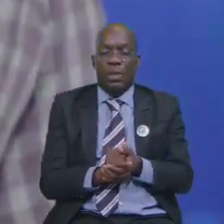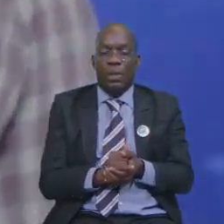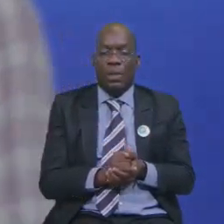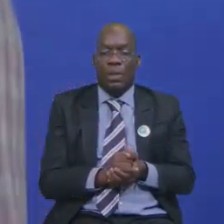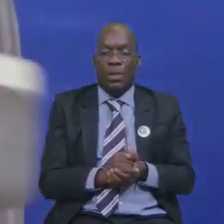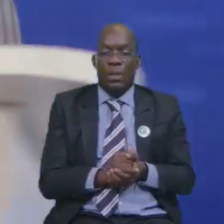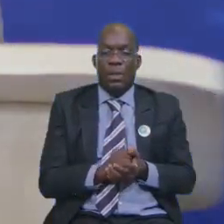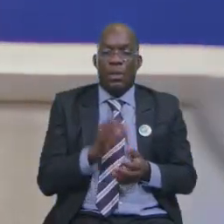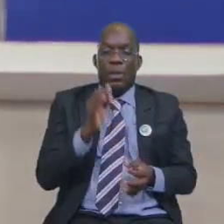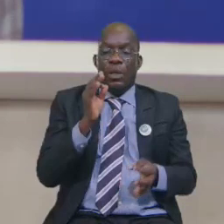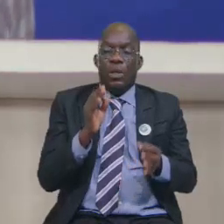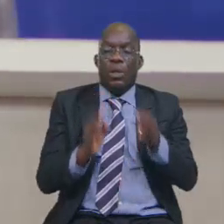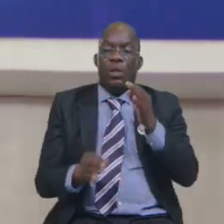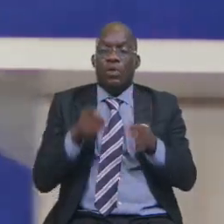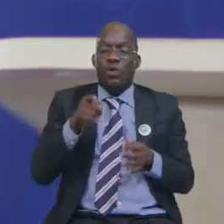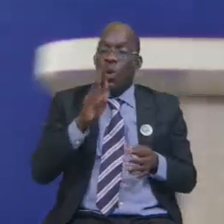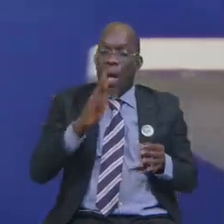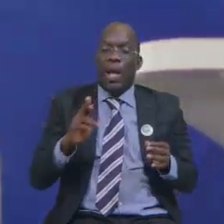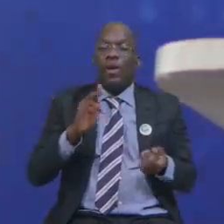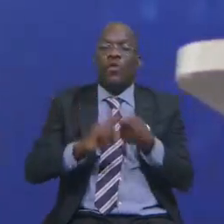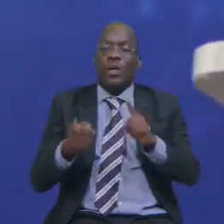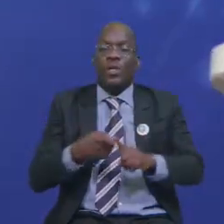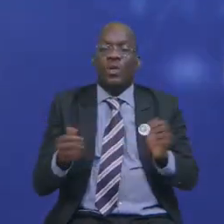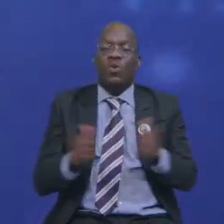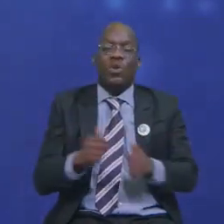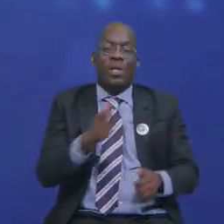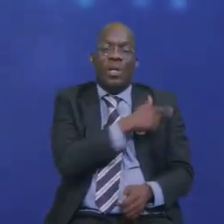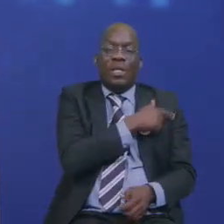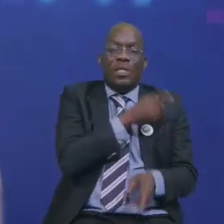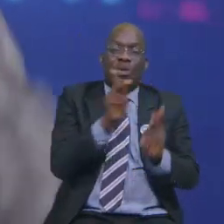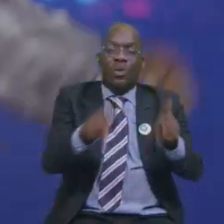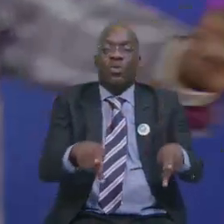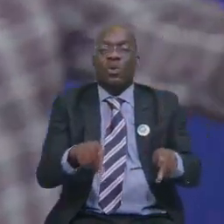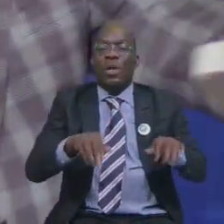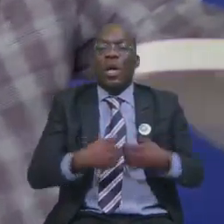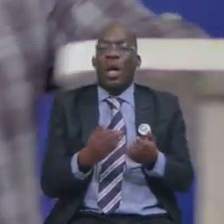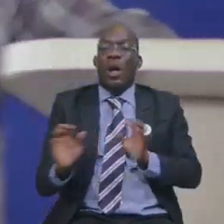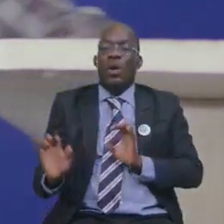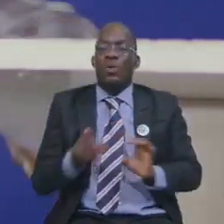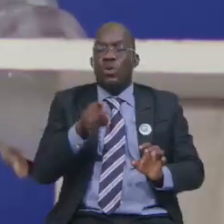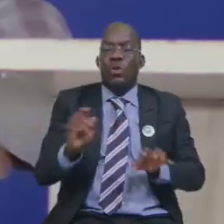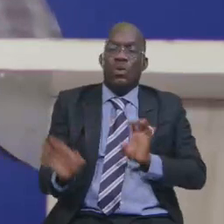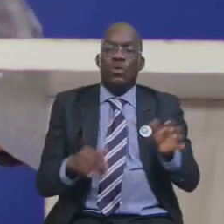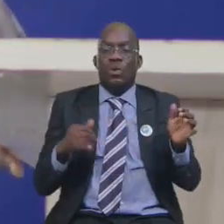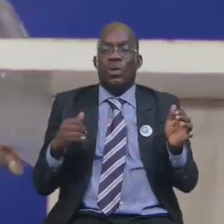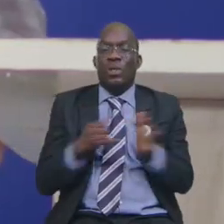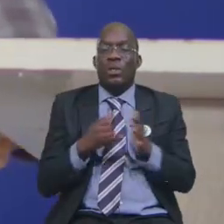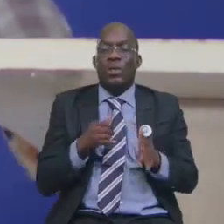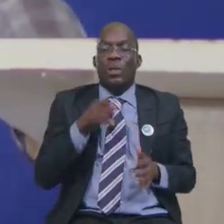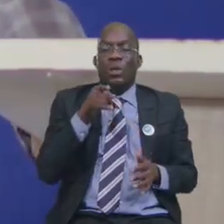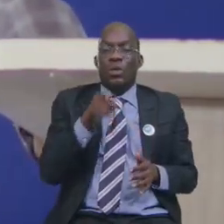in companionship with loafers, how are you going to make that? There are things you need to get out of your